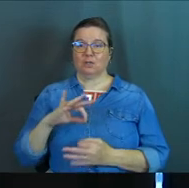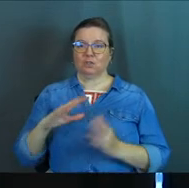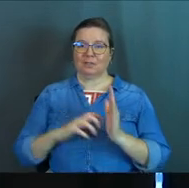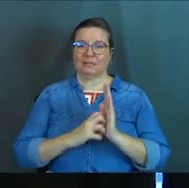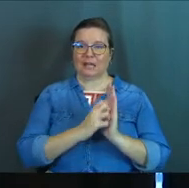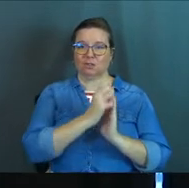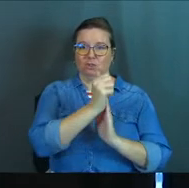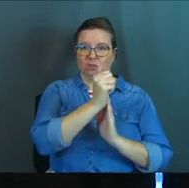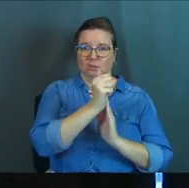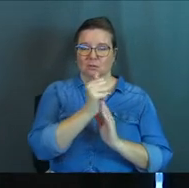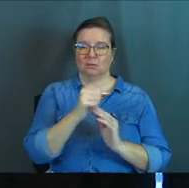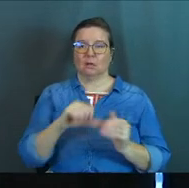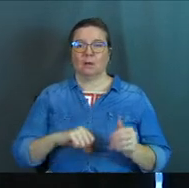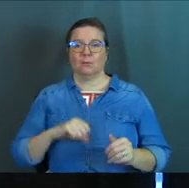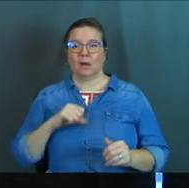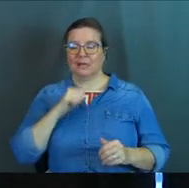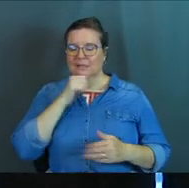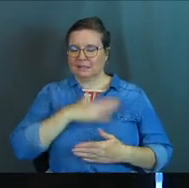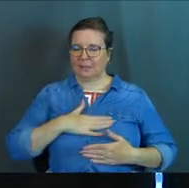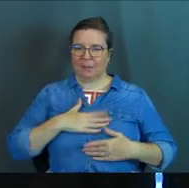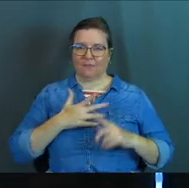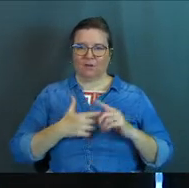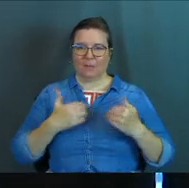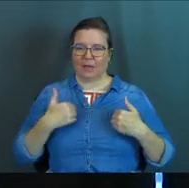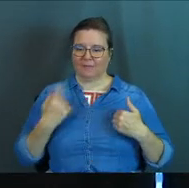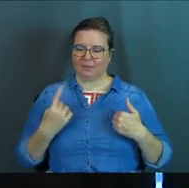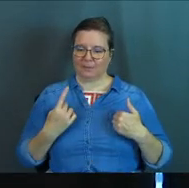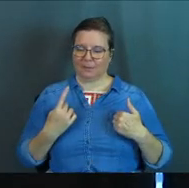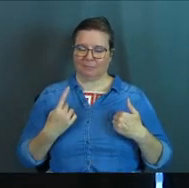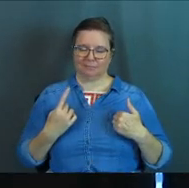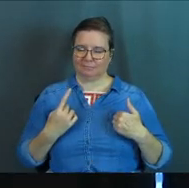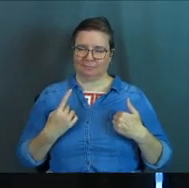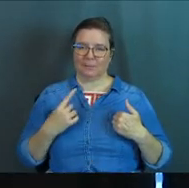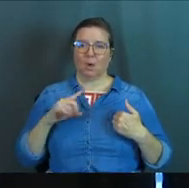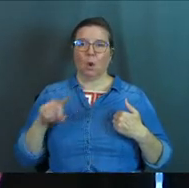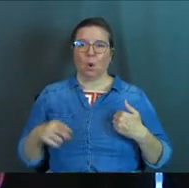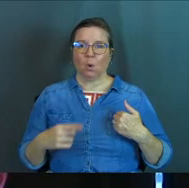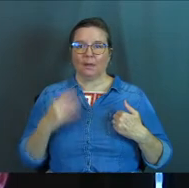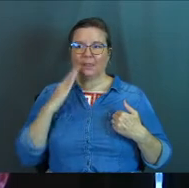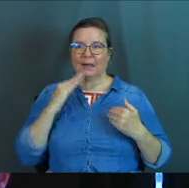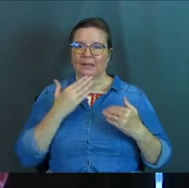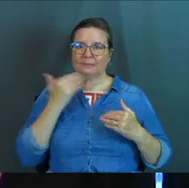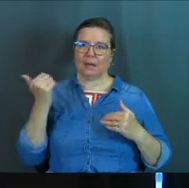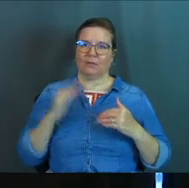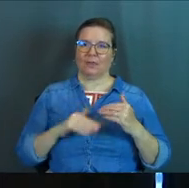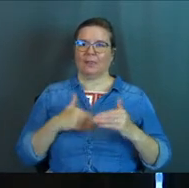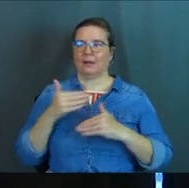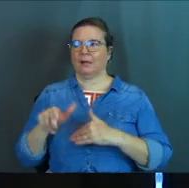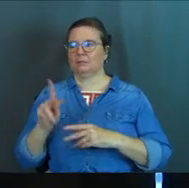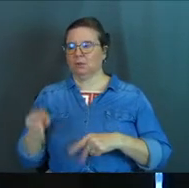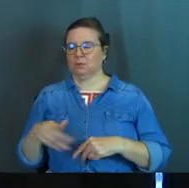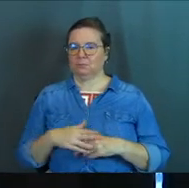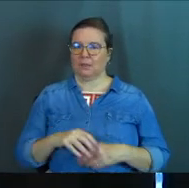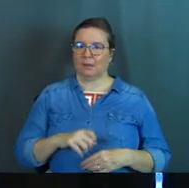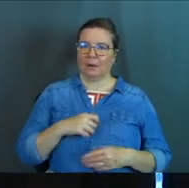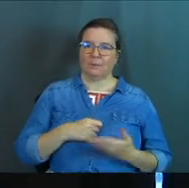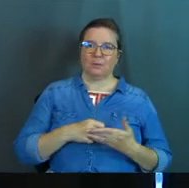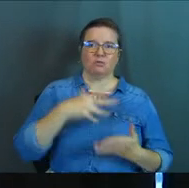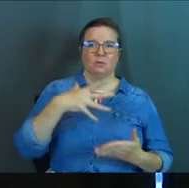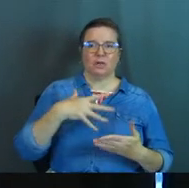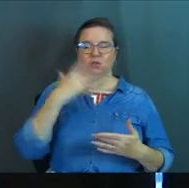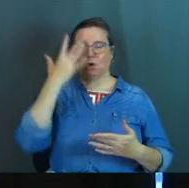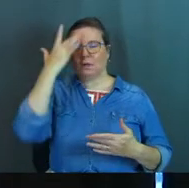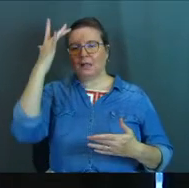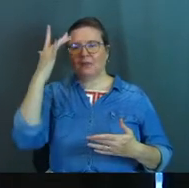cancer. Pride gets no pleasure out of having something, only out of having more of it than the next man. We say that people are proud of being rich or clever or